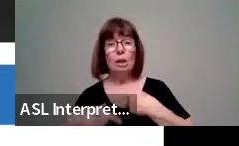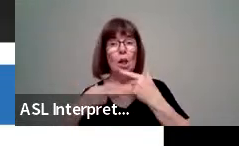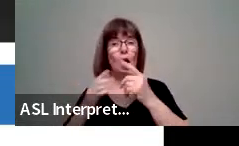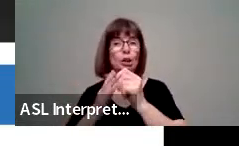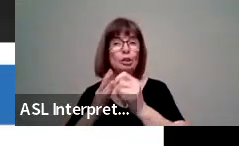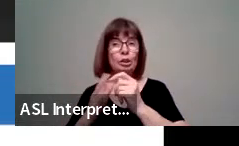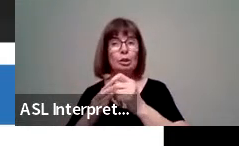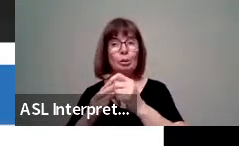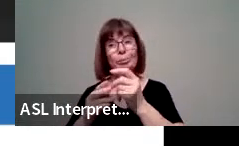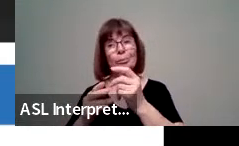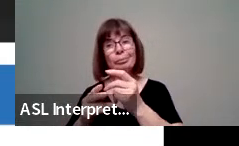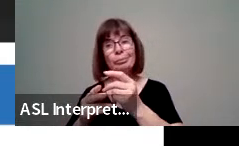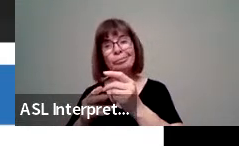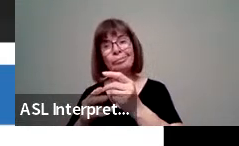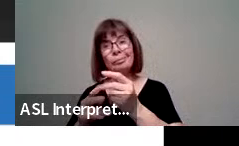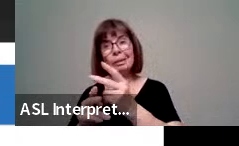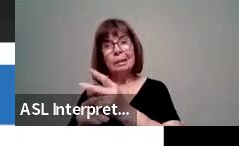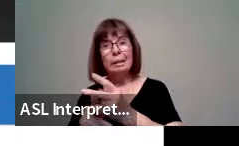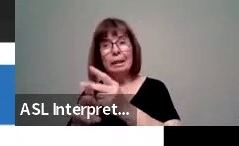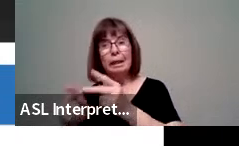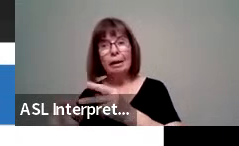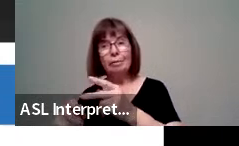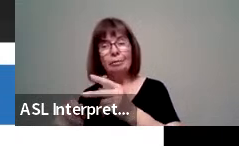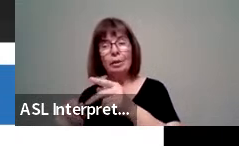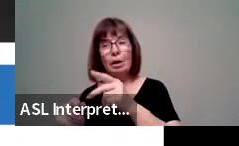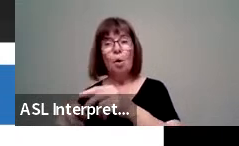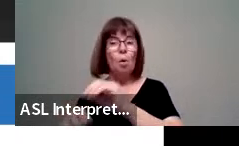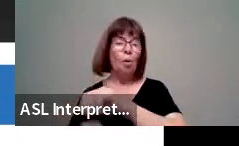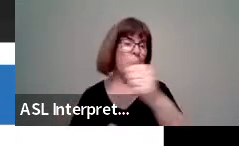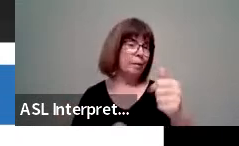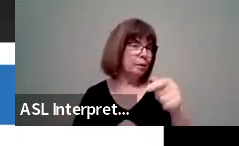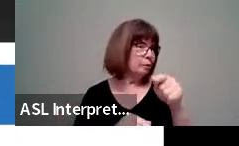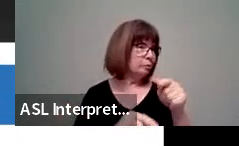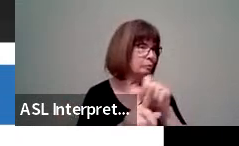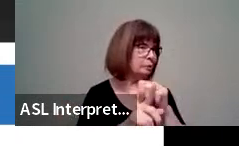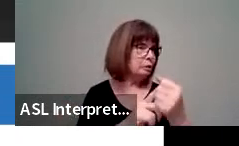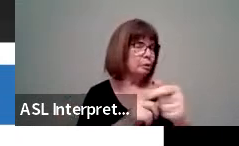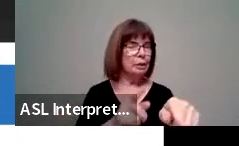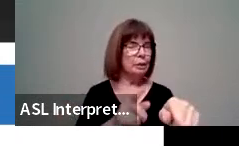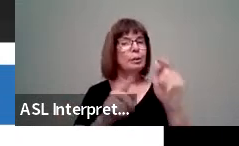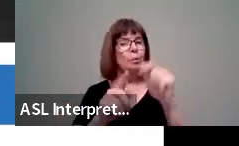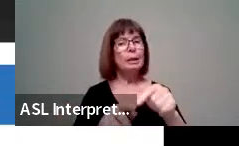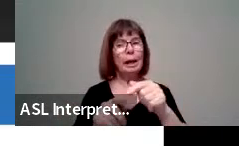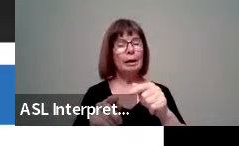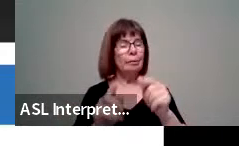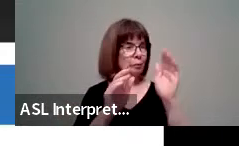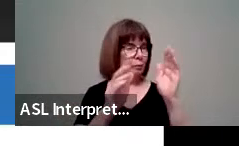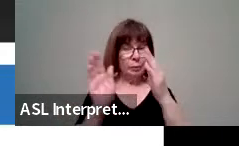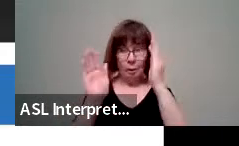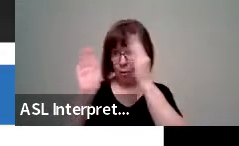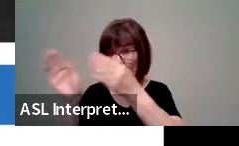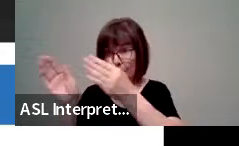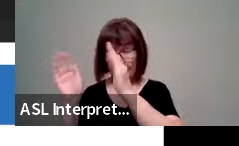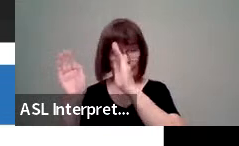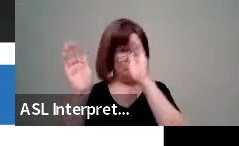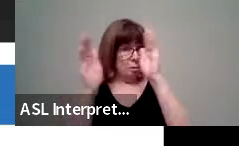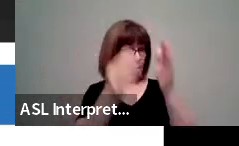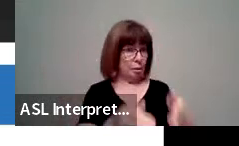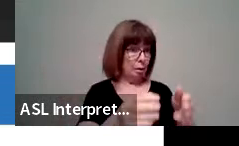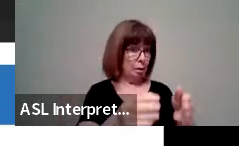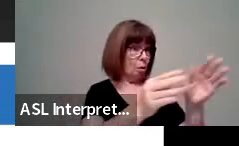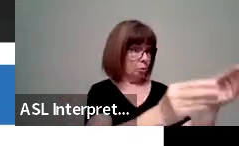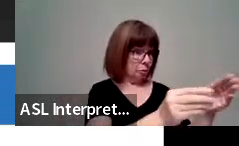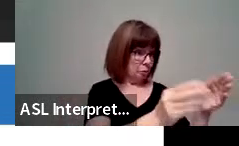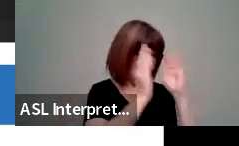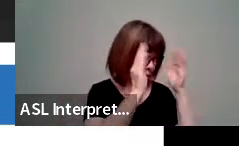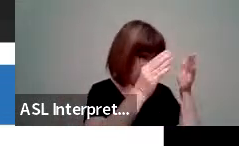and fewer in other settings, we can redirect our resources, and vice versa. If there are fewer in long-term care, we can move people into